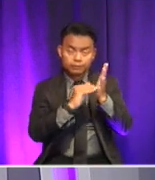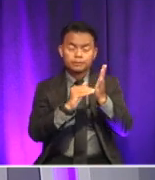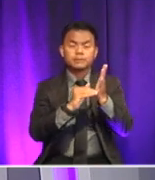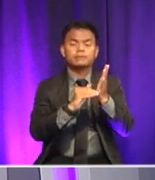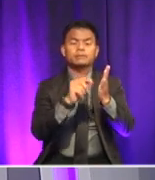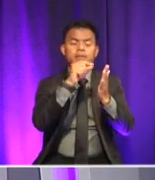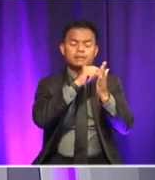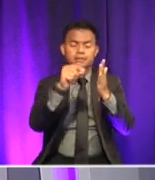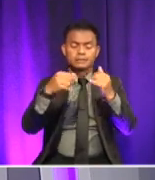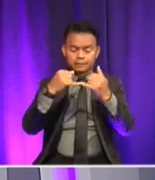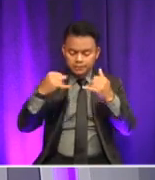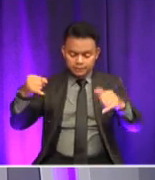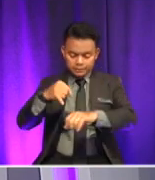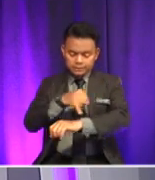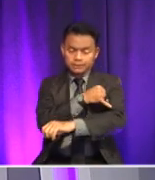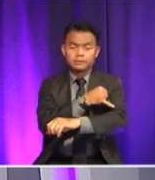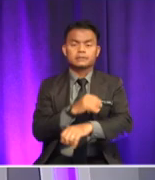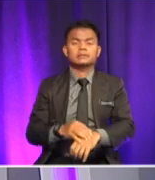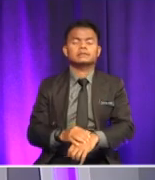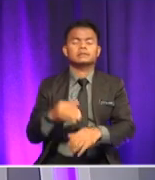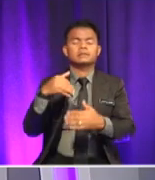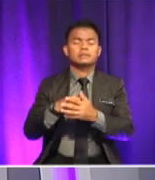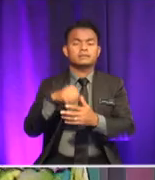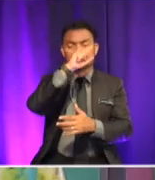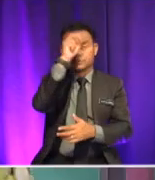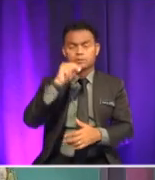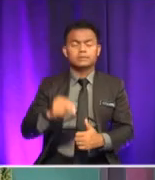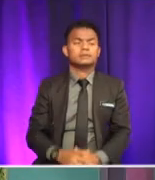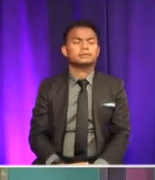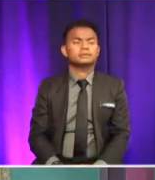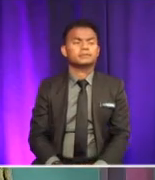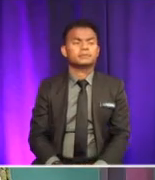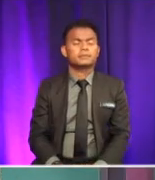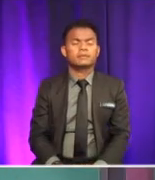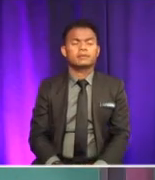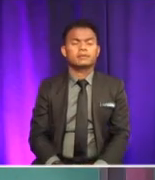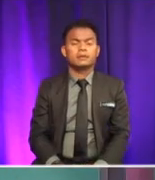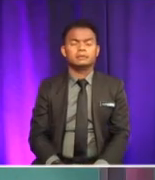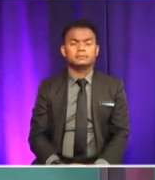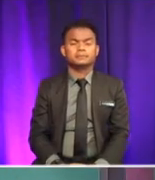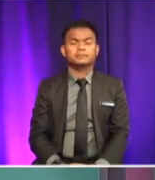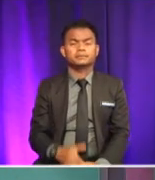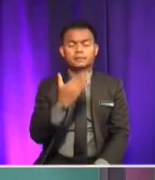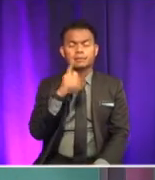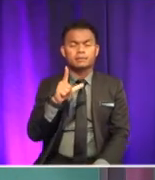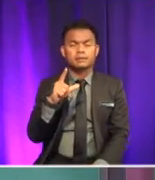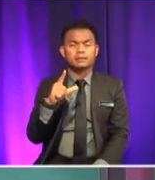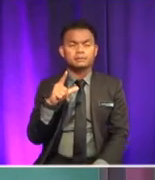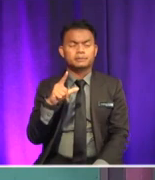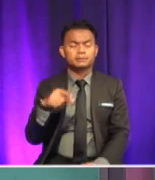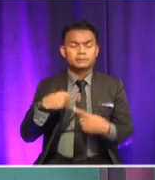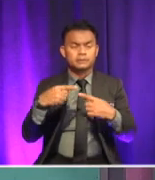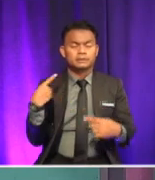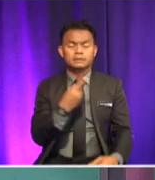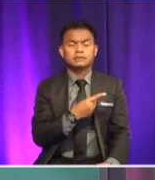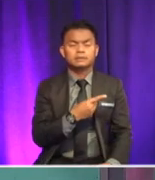what would you highlight from this question? Definitely. Okay. So, next one. All right. When we're looking at this. Okay. Okay.